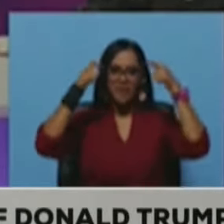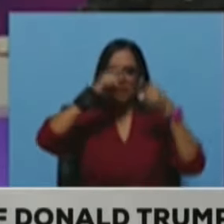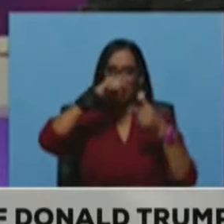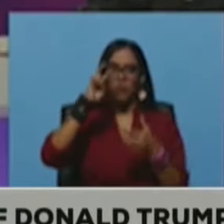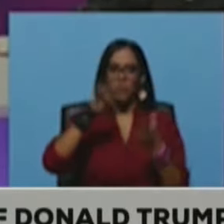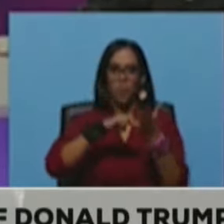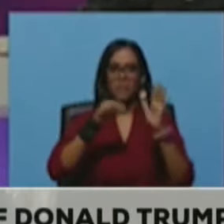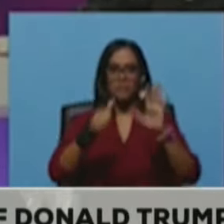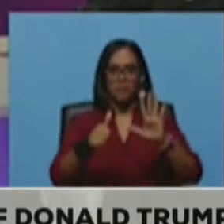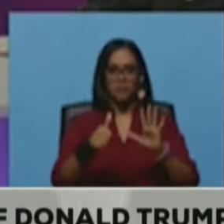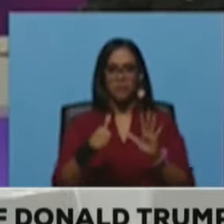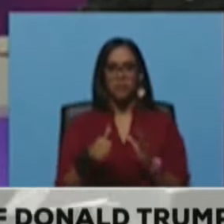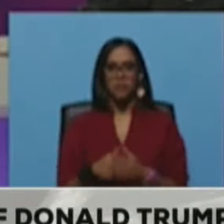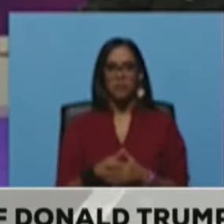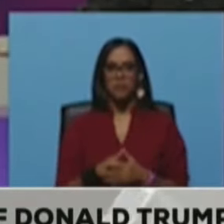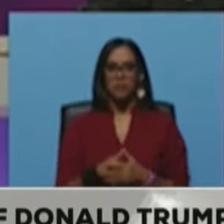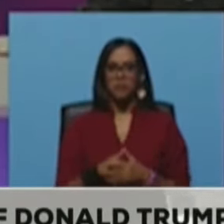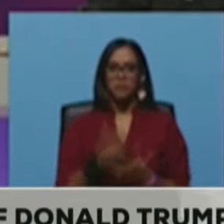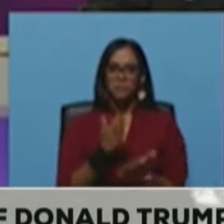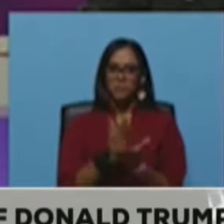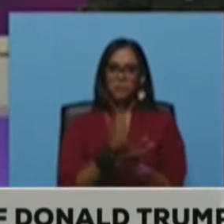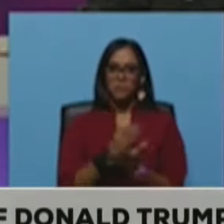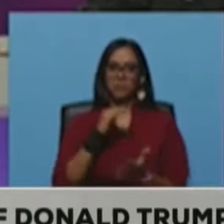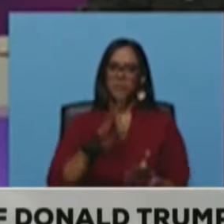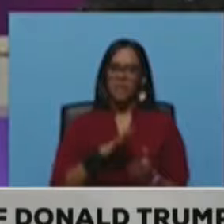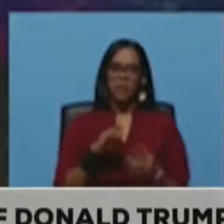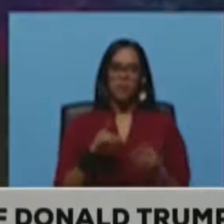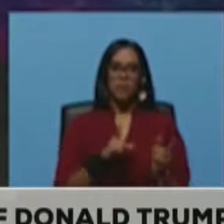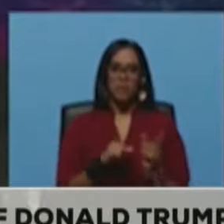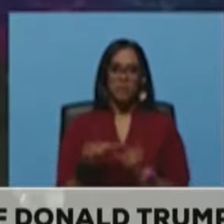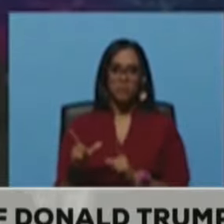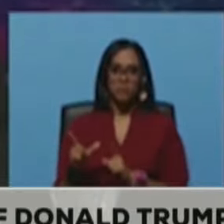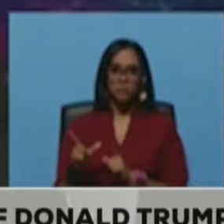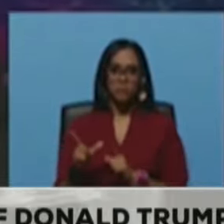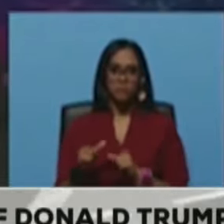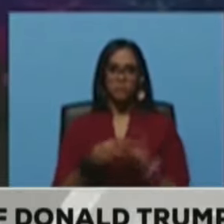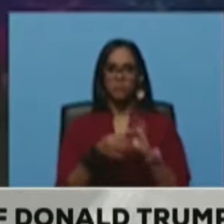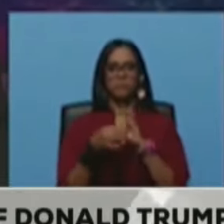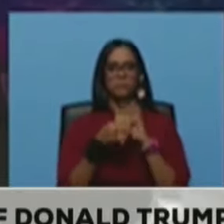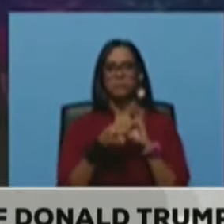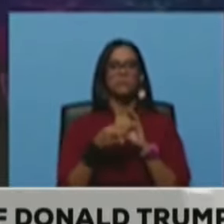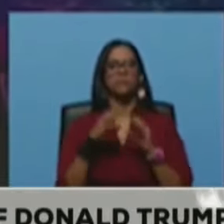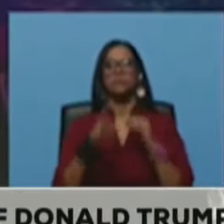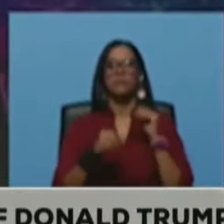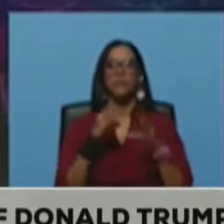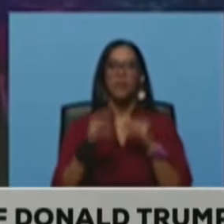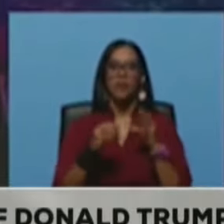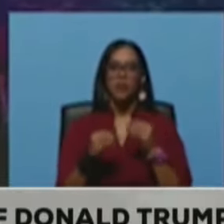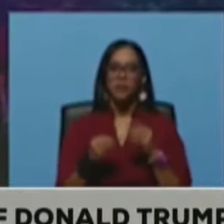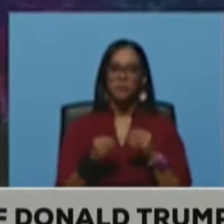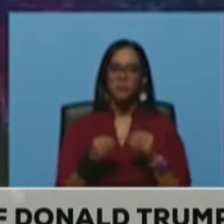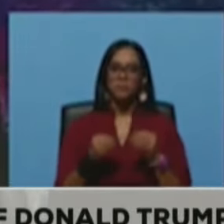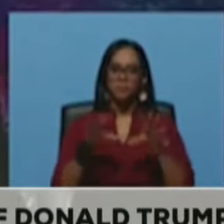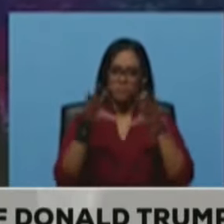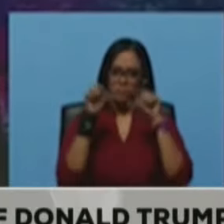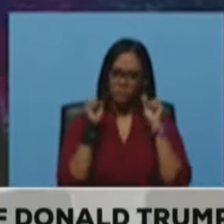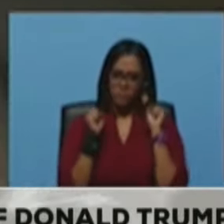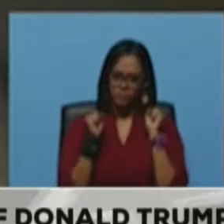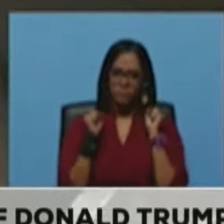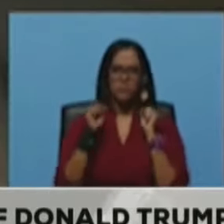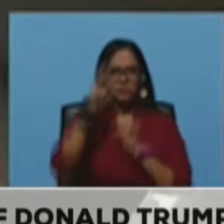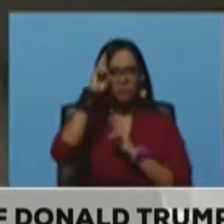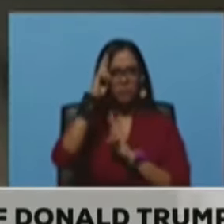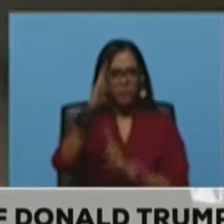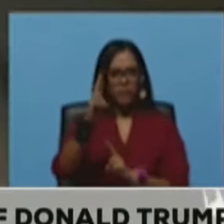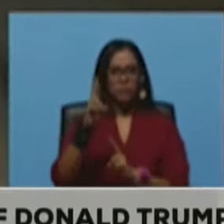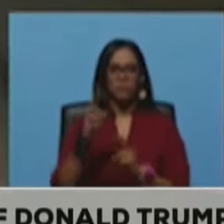2006. We have always been willing to relations of dialogue, sensibility, understanding, respect.